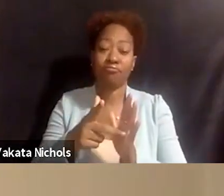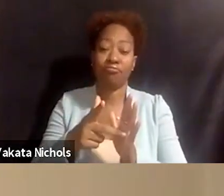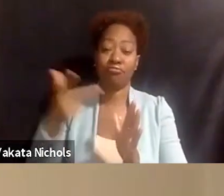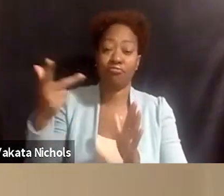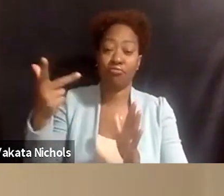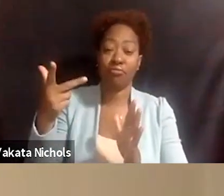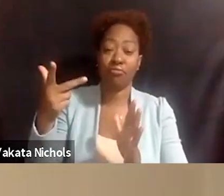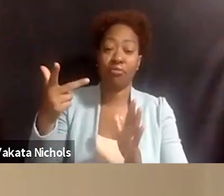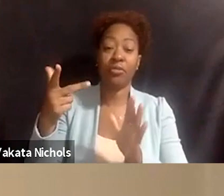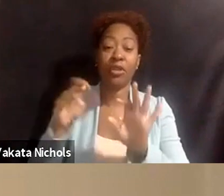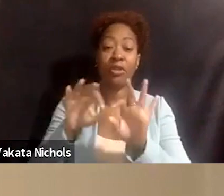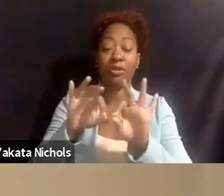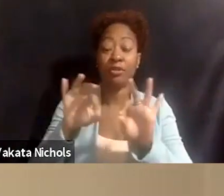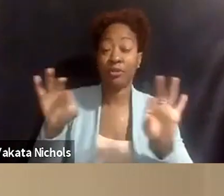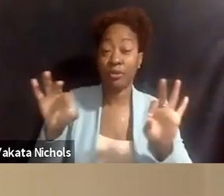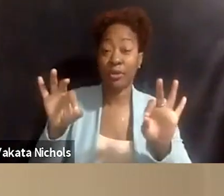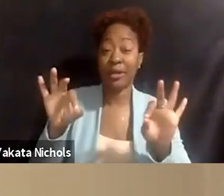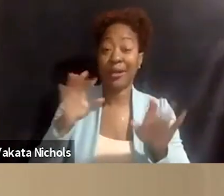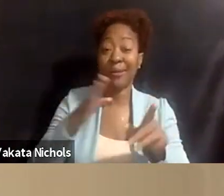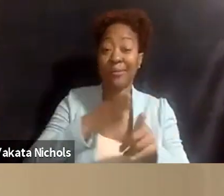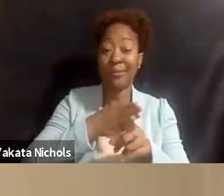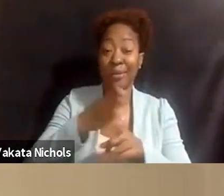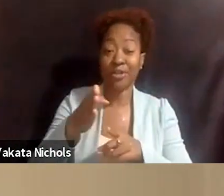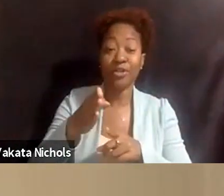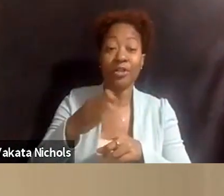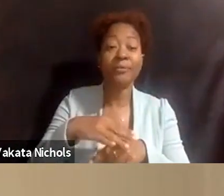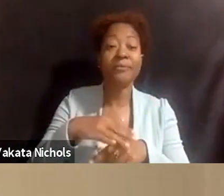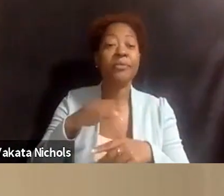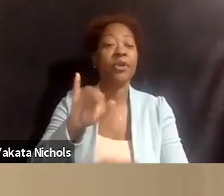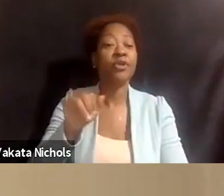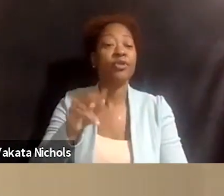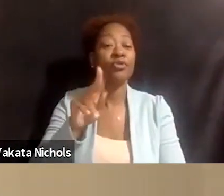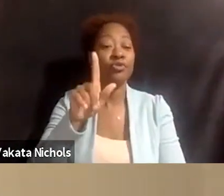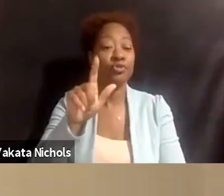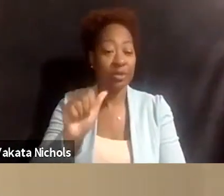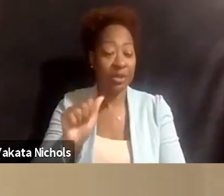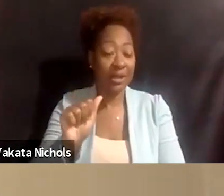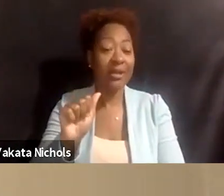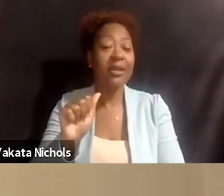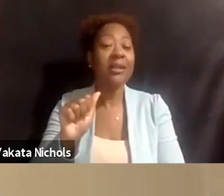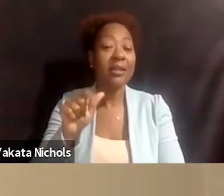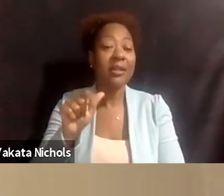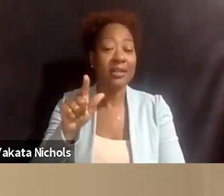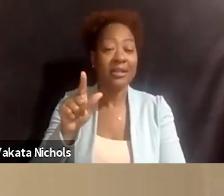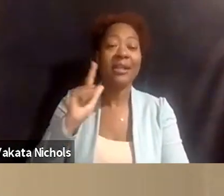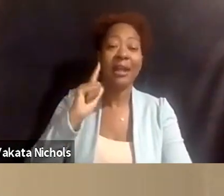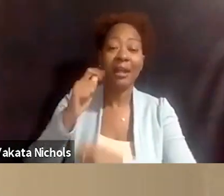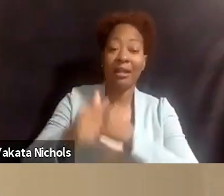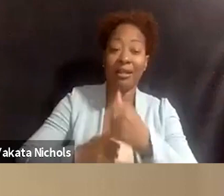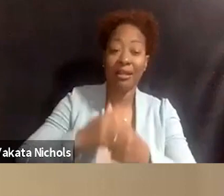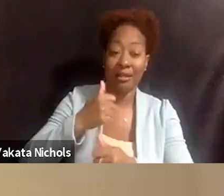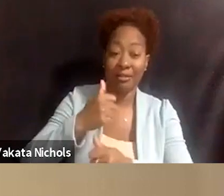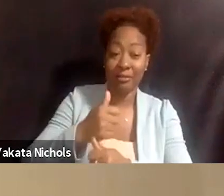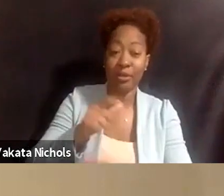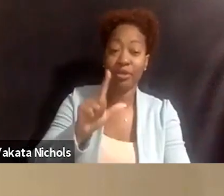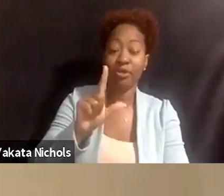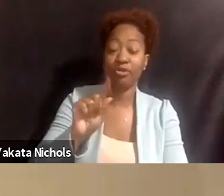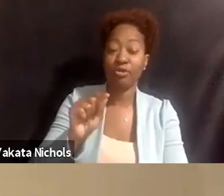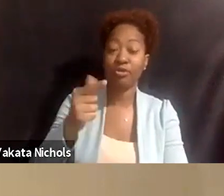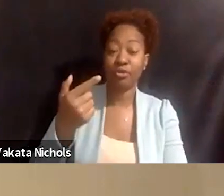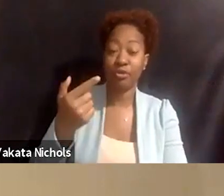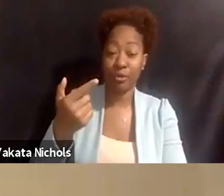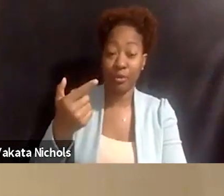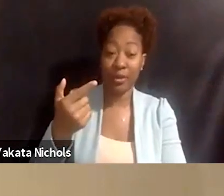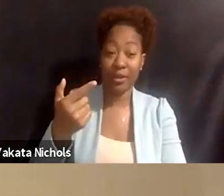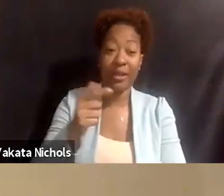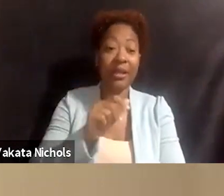and linguistics. Julia Wiener joins us as an alum of LS&A from the class of 2021.